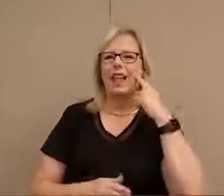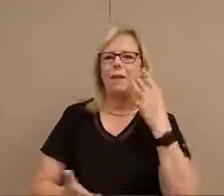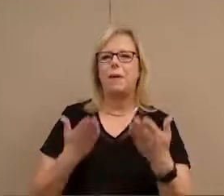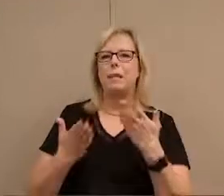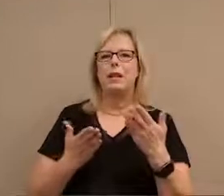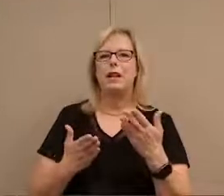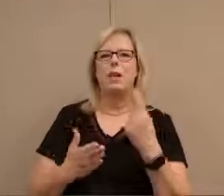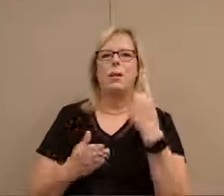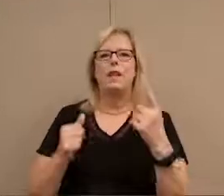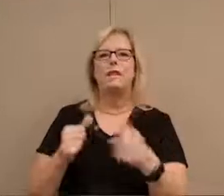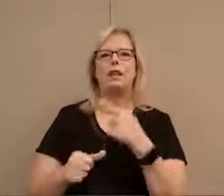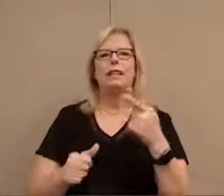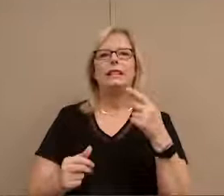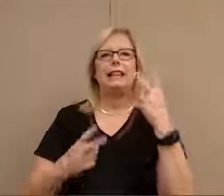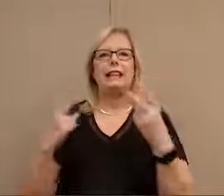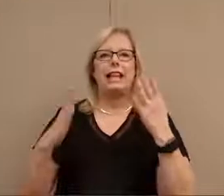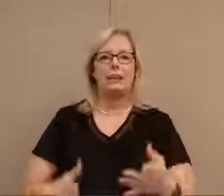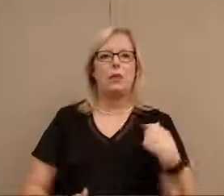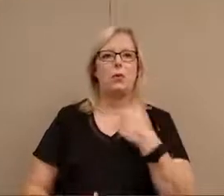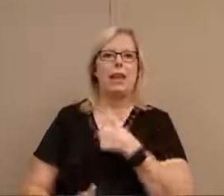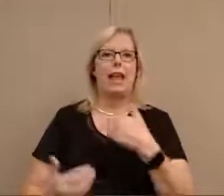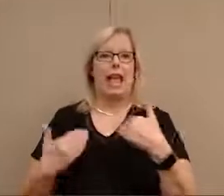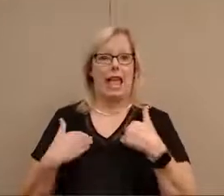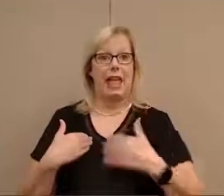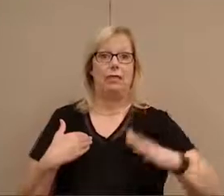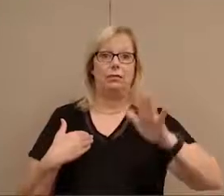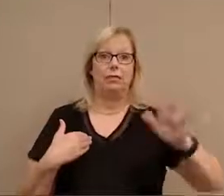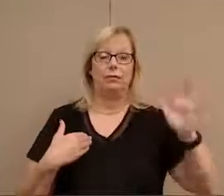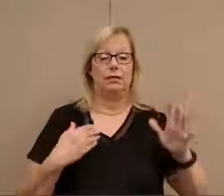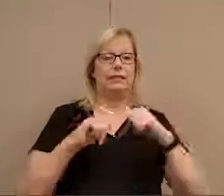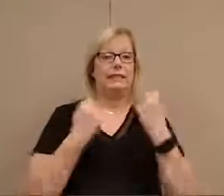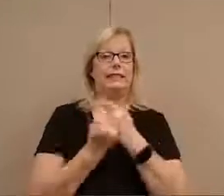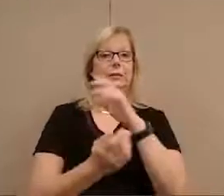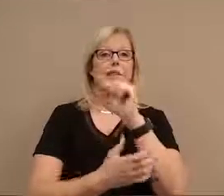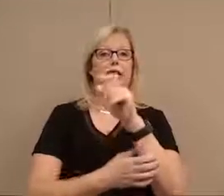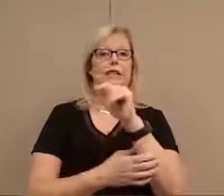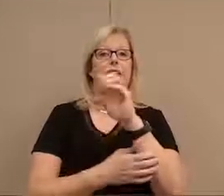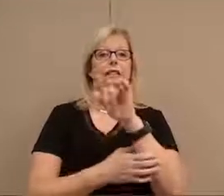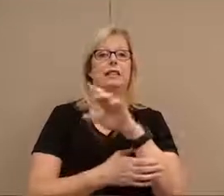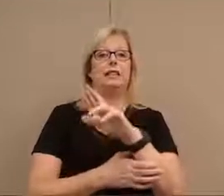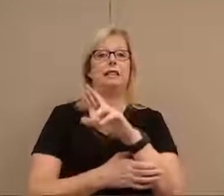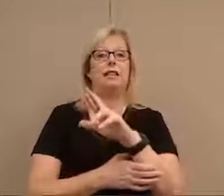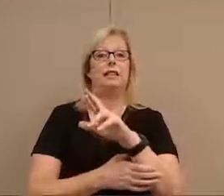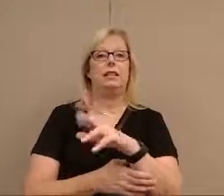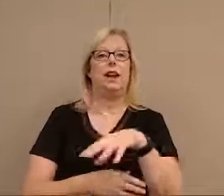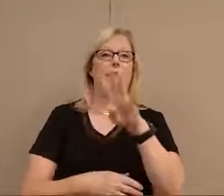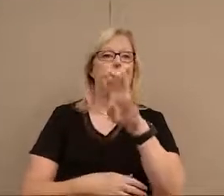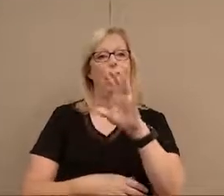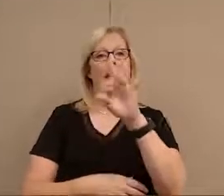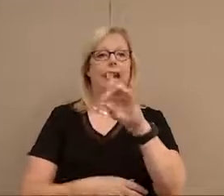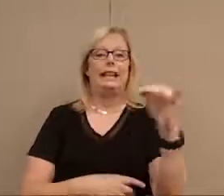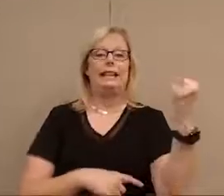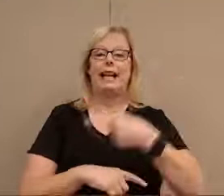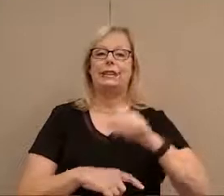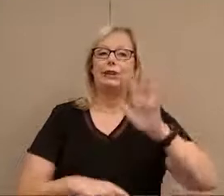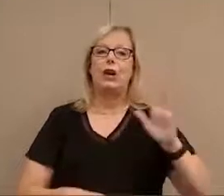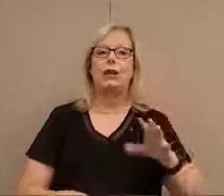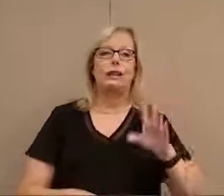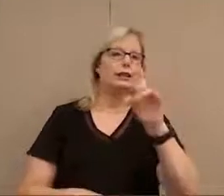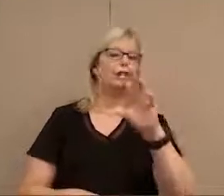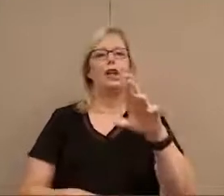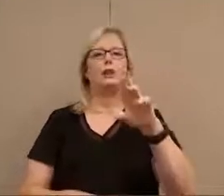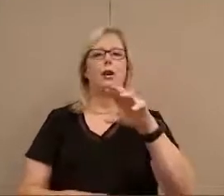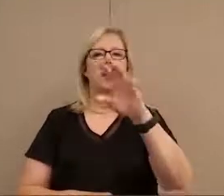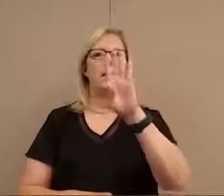perhaps one of the first guests we had from Team St. Clair that came on 488 days ago was Dr.